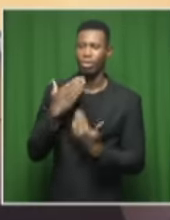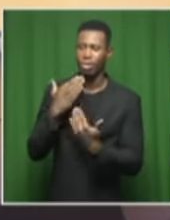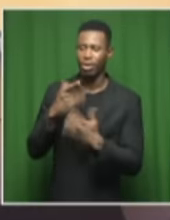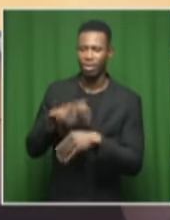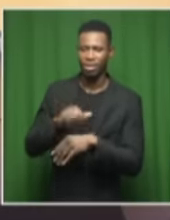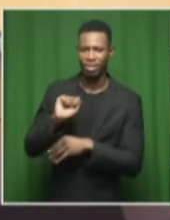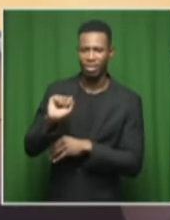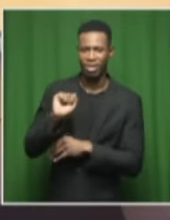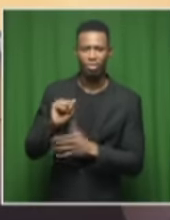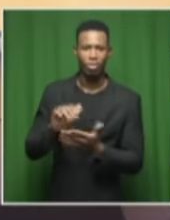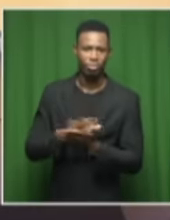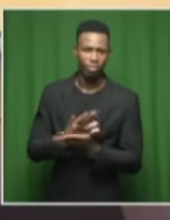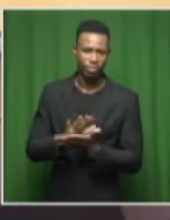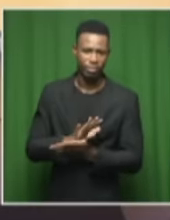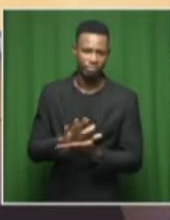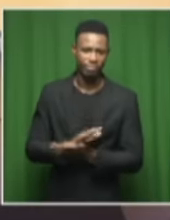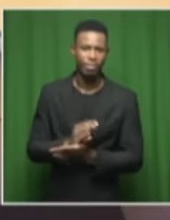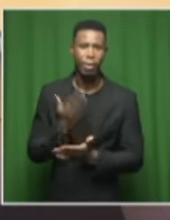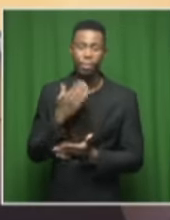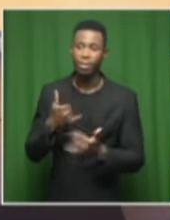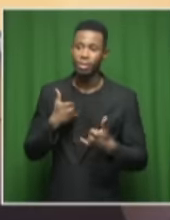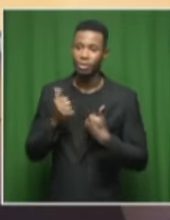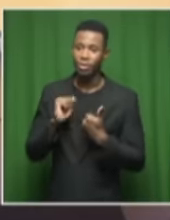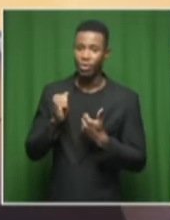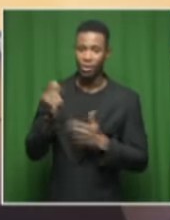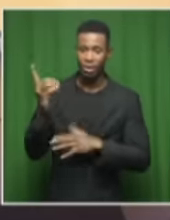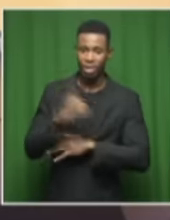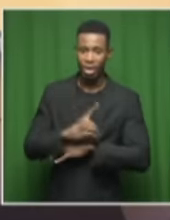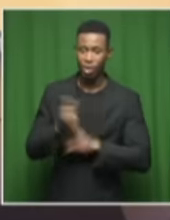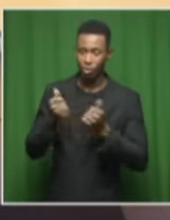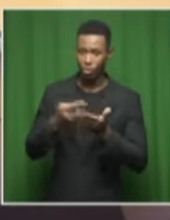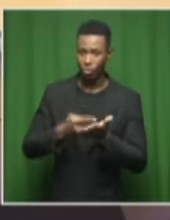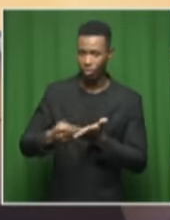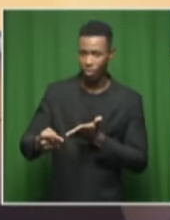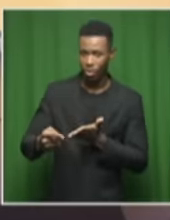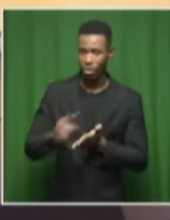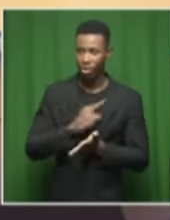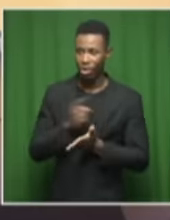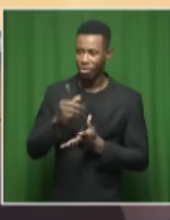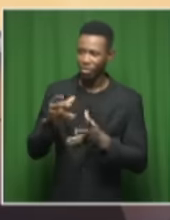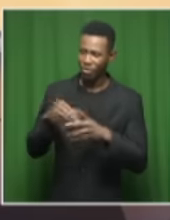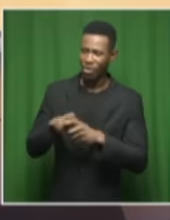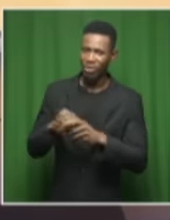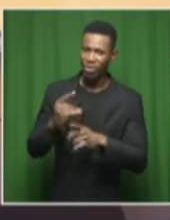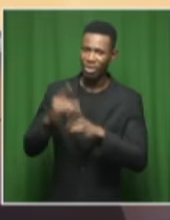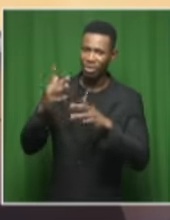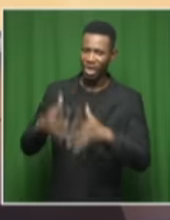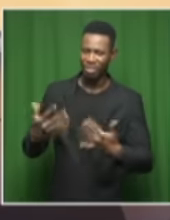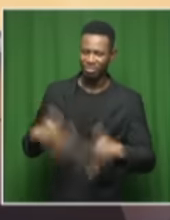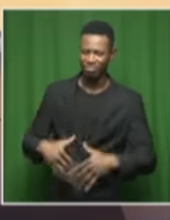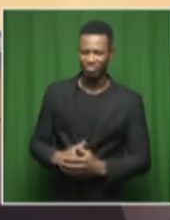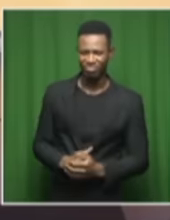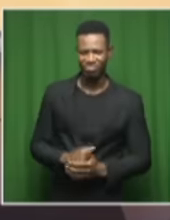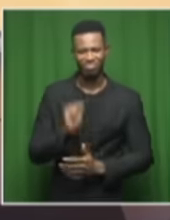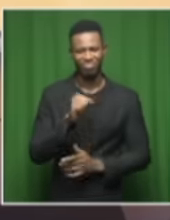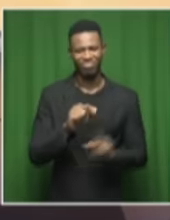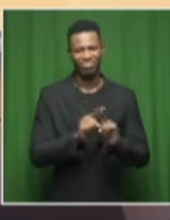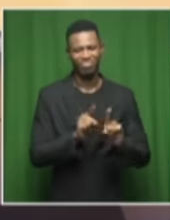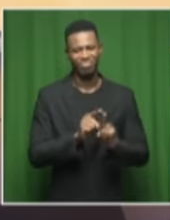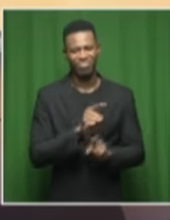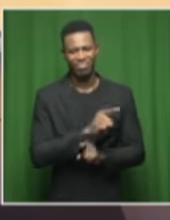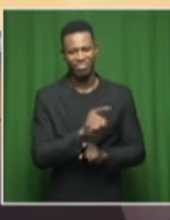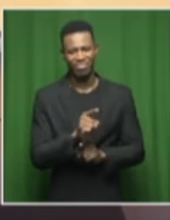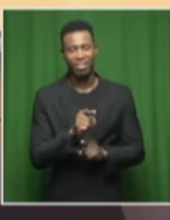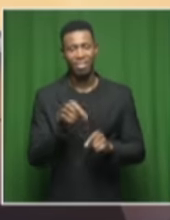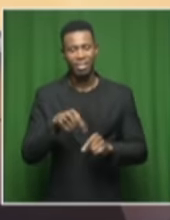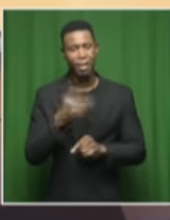We do really appreciate it. Enjoy the rest of your day and a good week as part of the champions. Yeah, you guys too. It's the